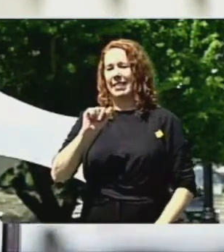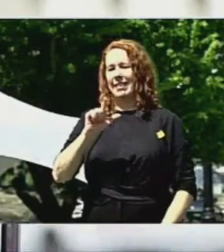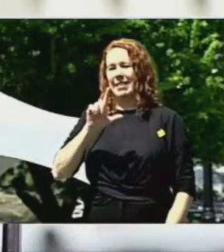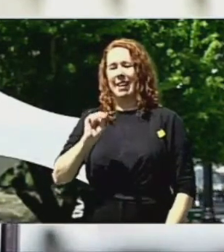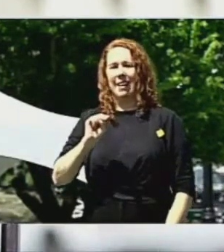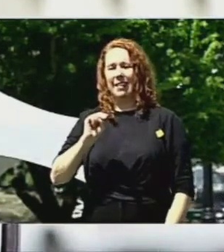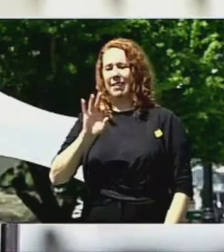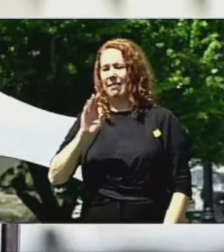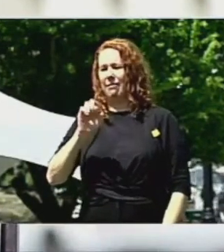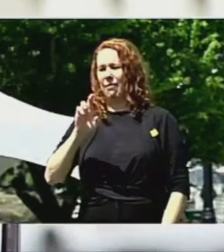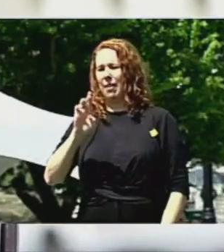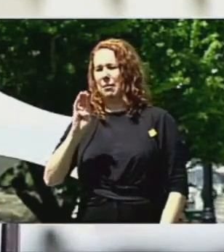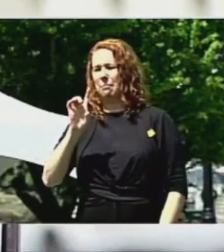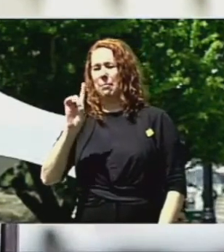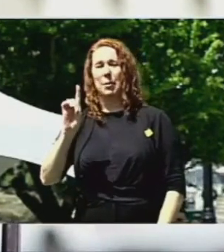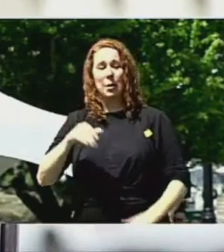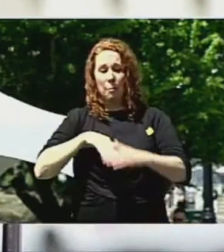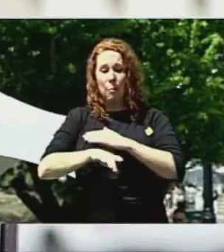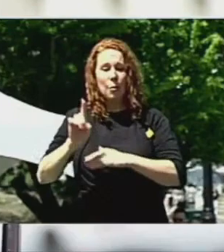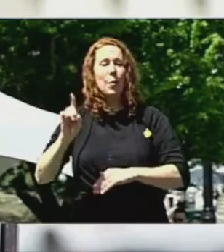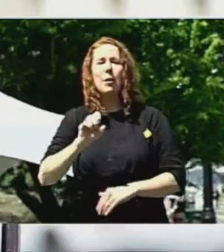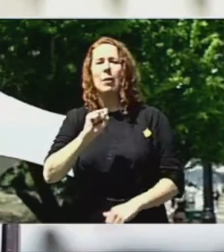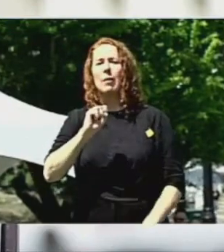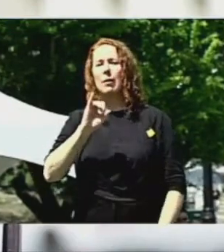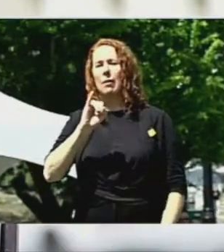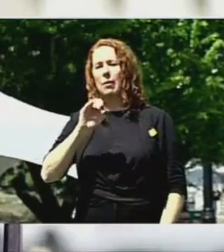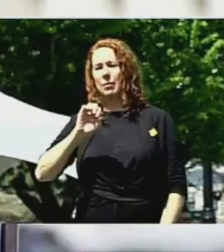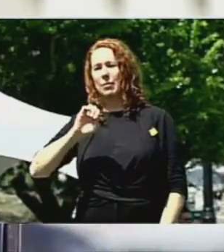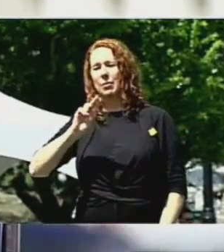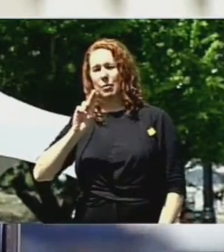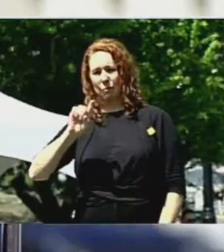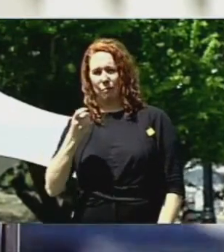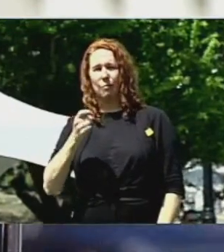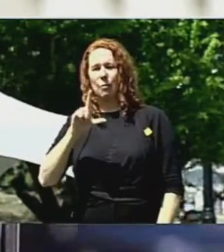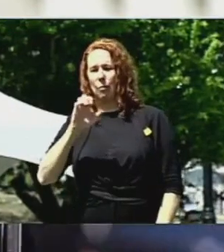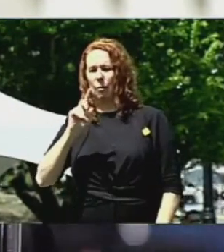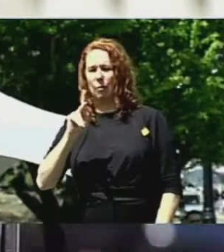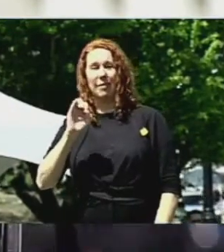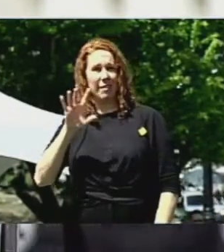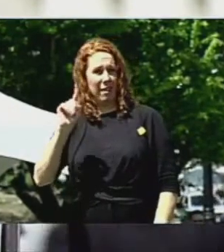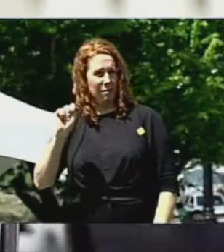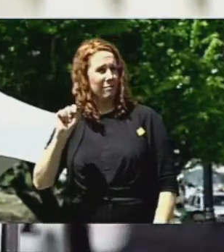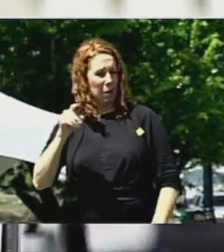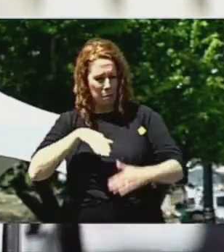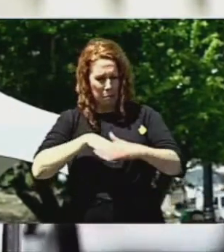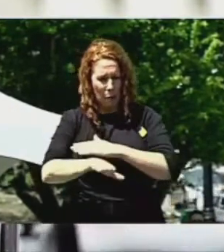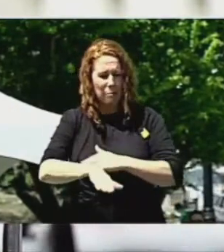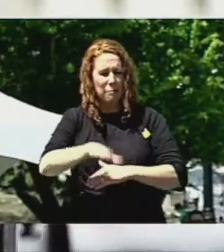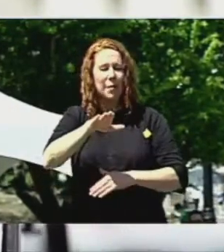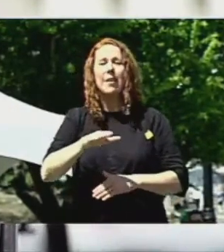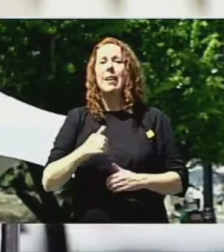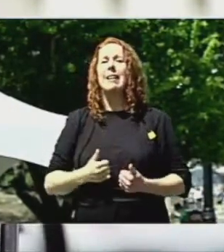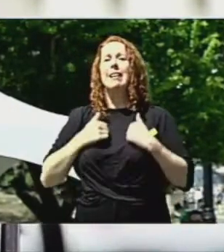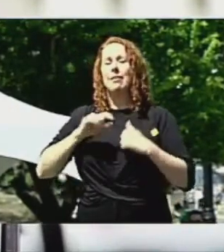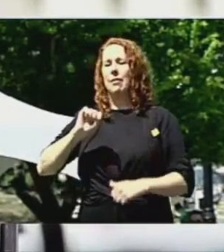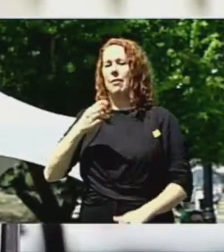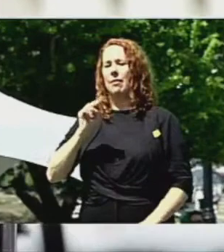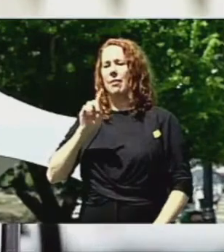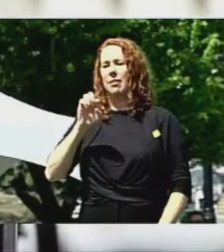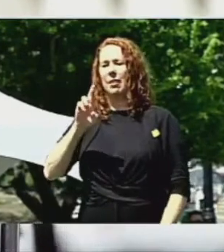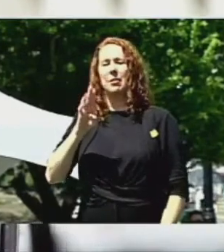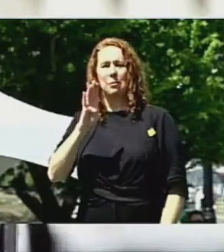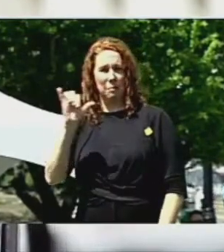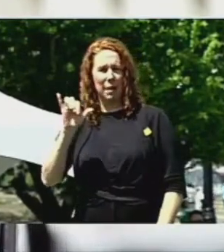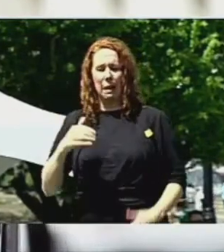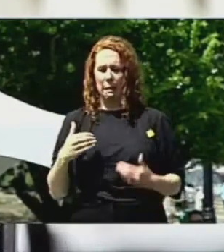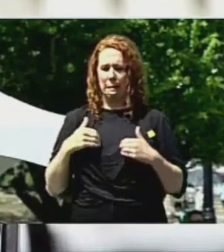was born in Sioux Lookout, and he spends most of his time I think in Thunder Bay, but he's a young